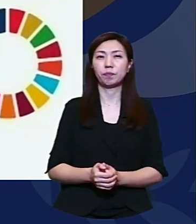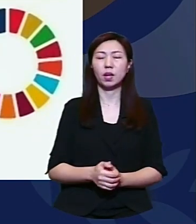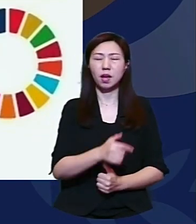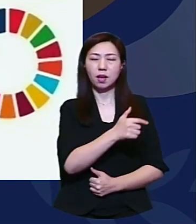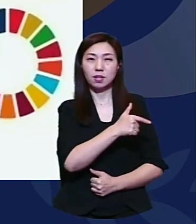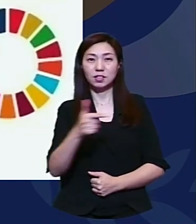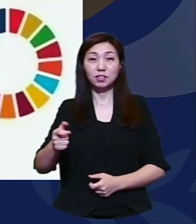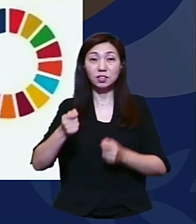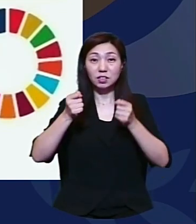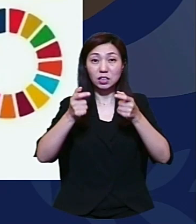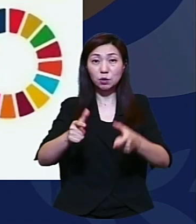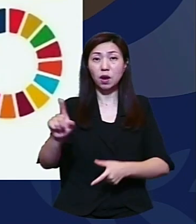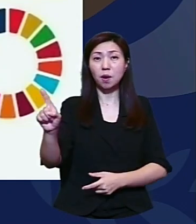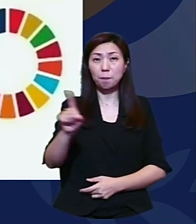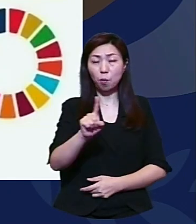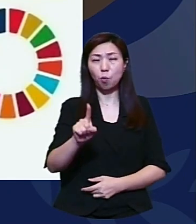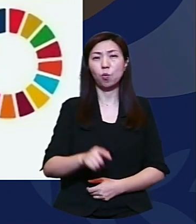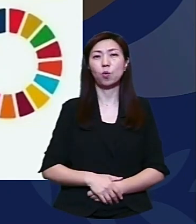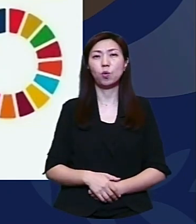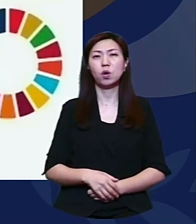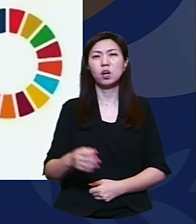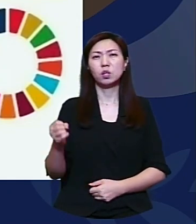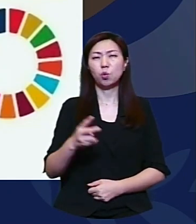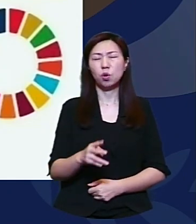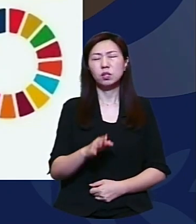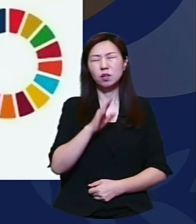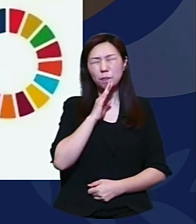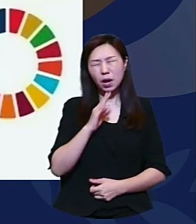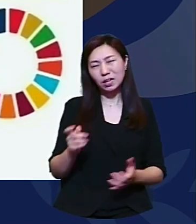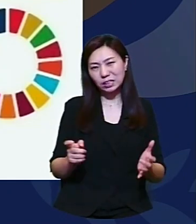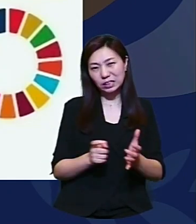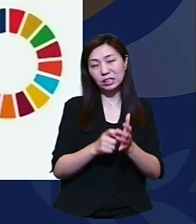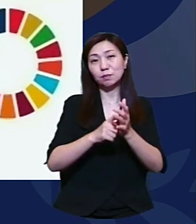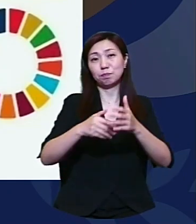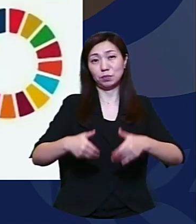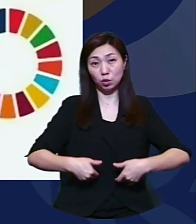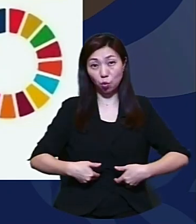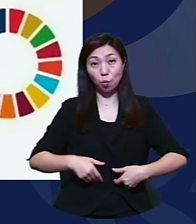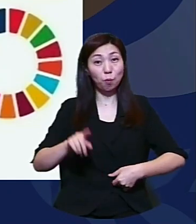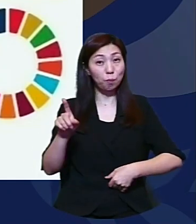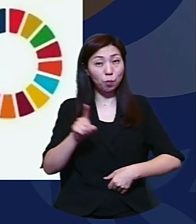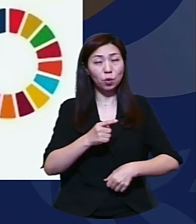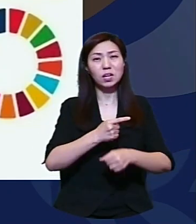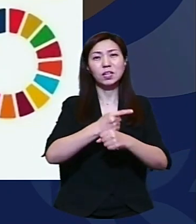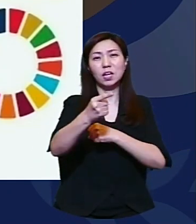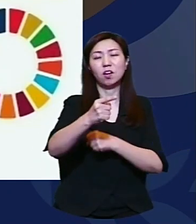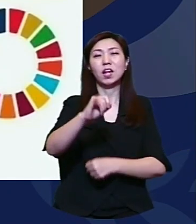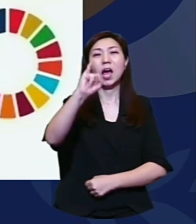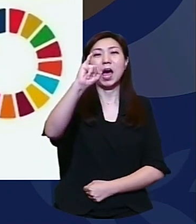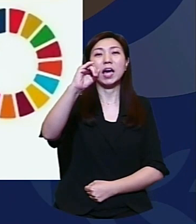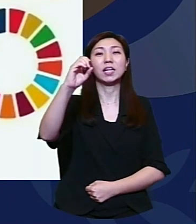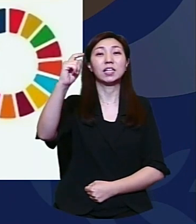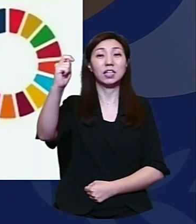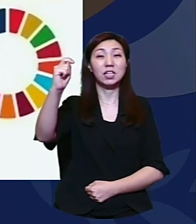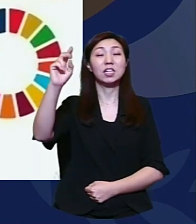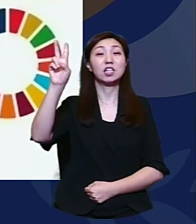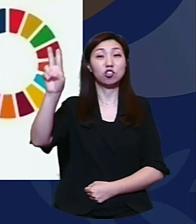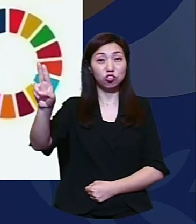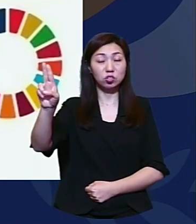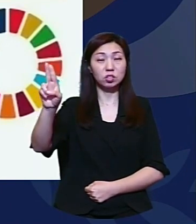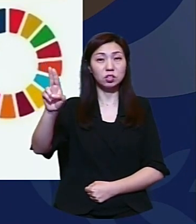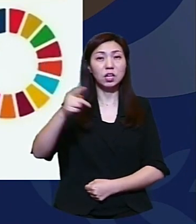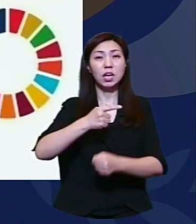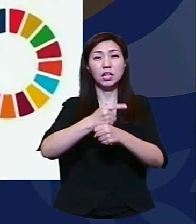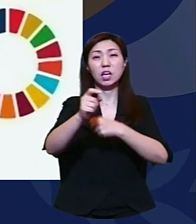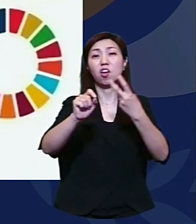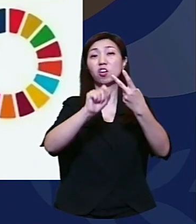now. Next year, ITU will hold its World Telecommunications Development Conference in June. And this conference comes at a time